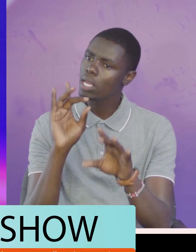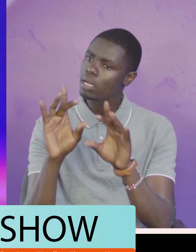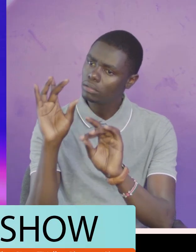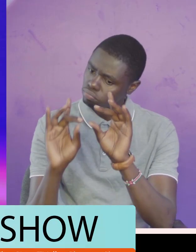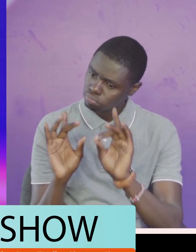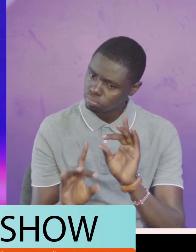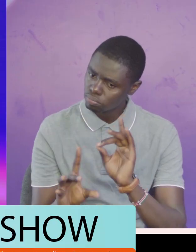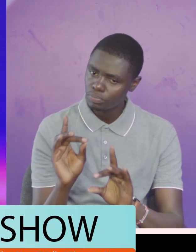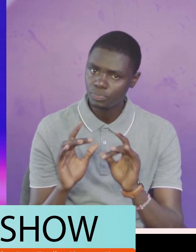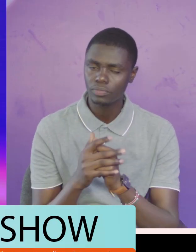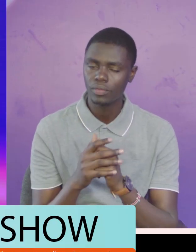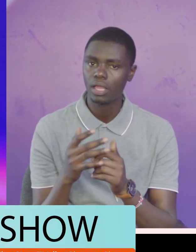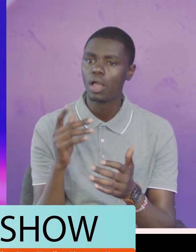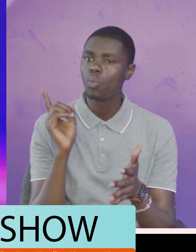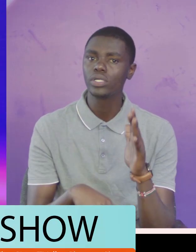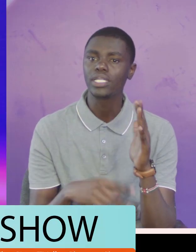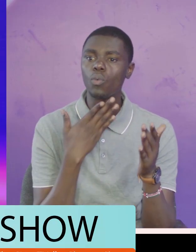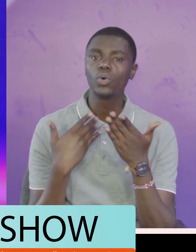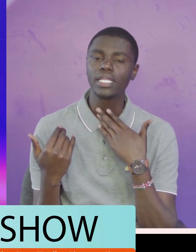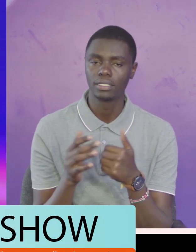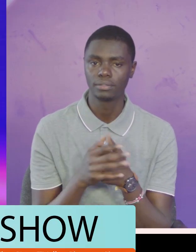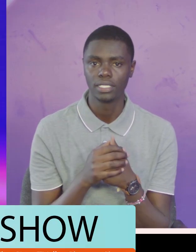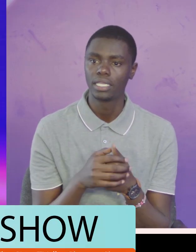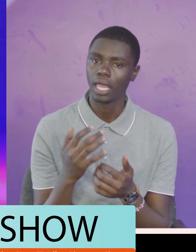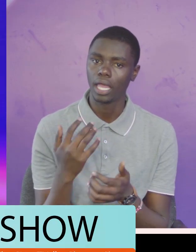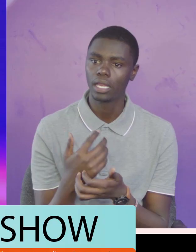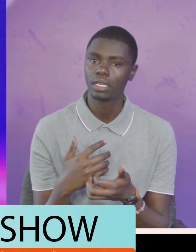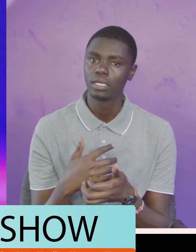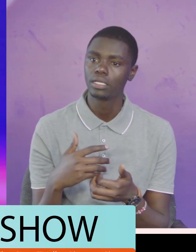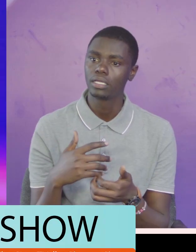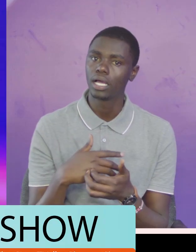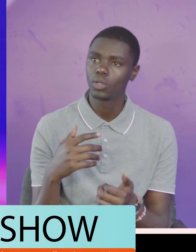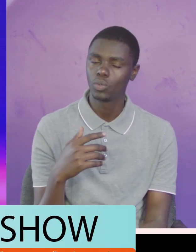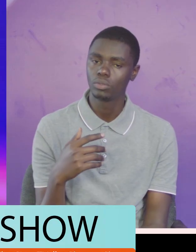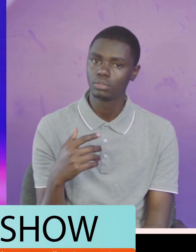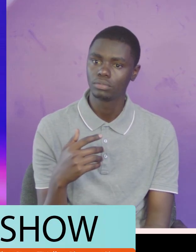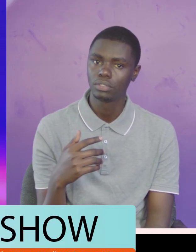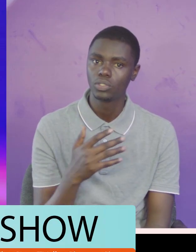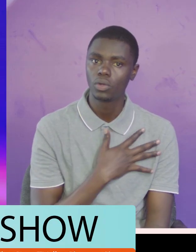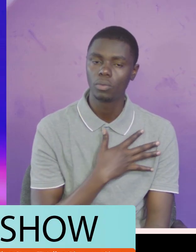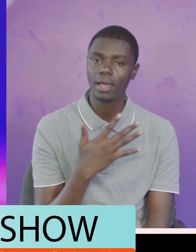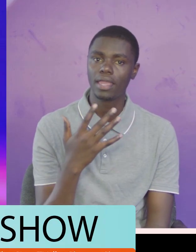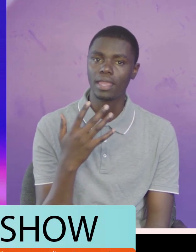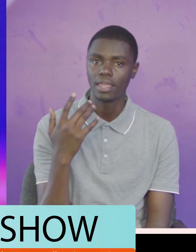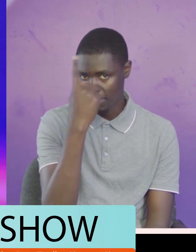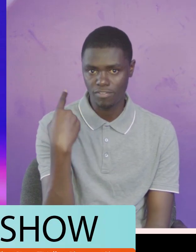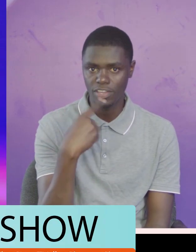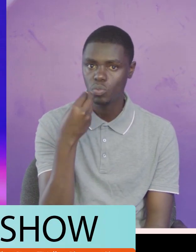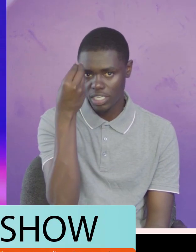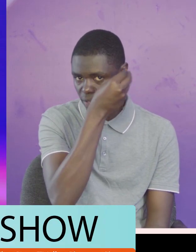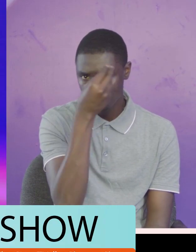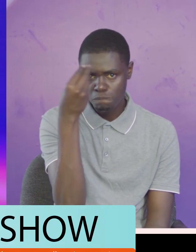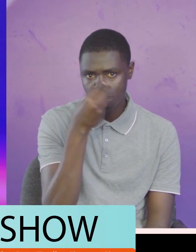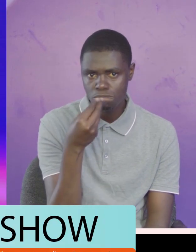me to pick out what I wanted. And I could draw up my face. I think my face was just a